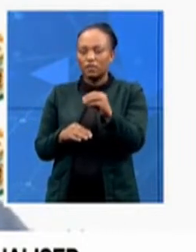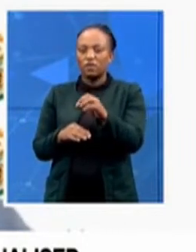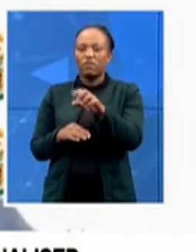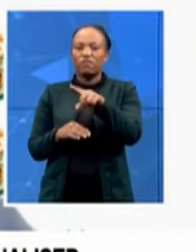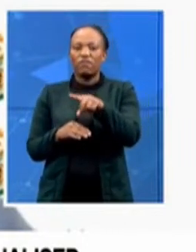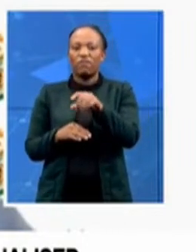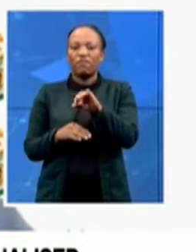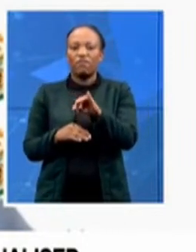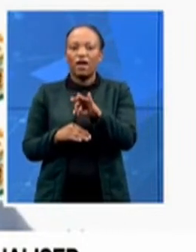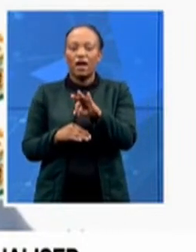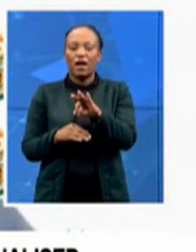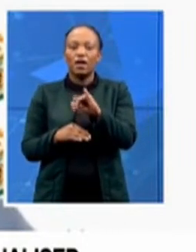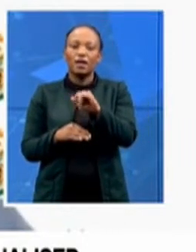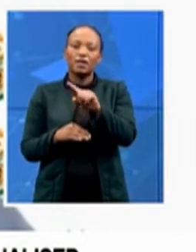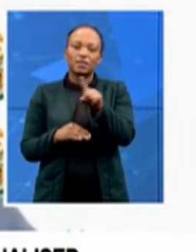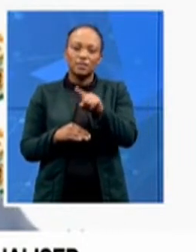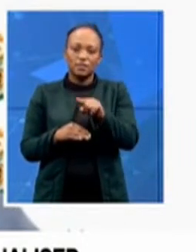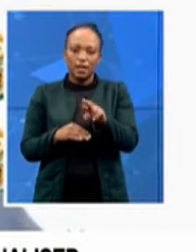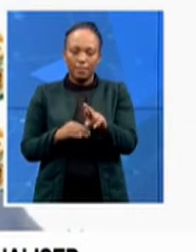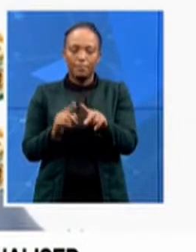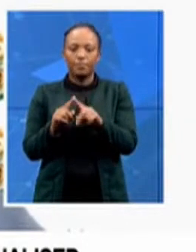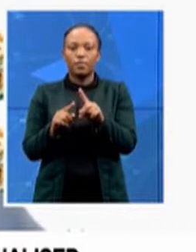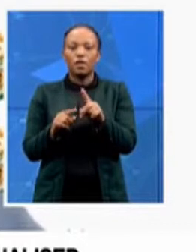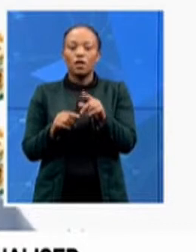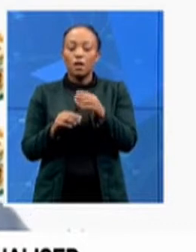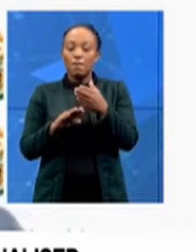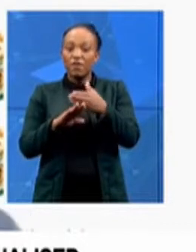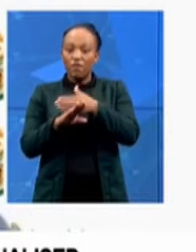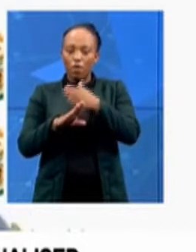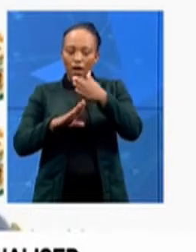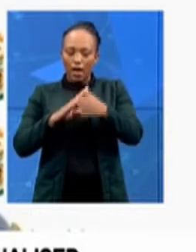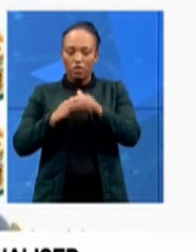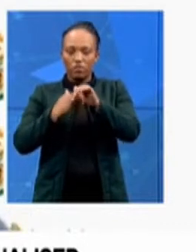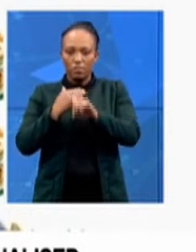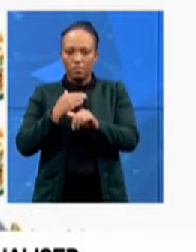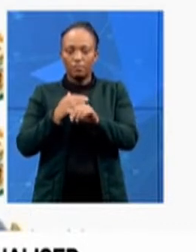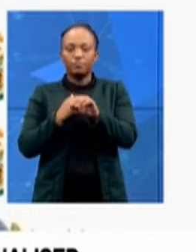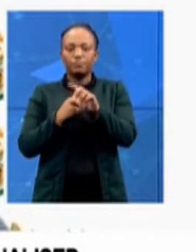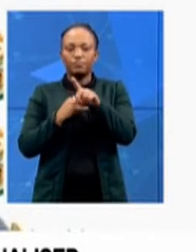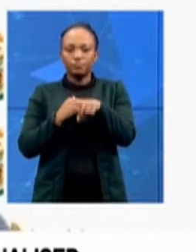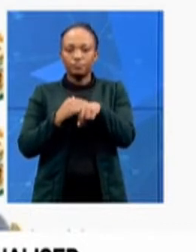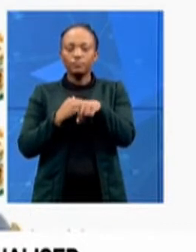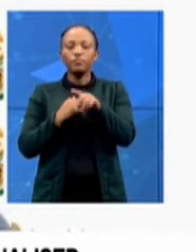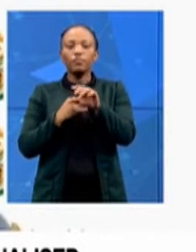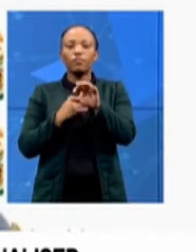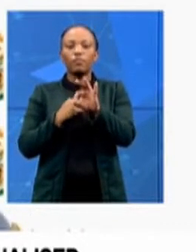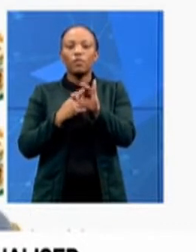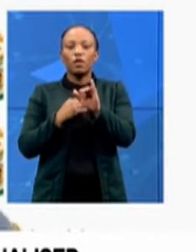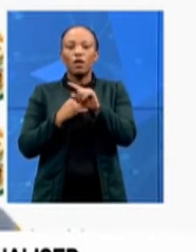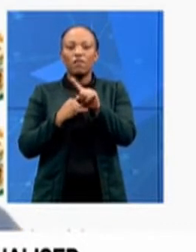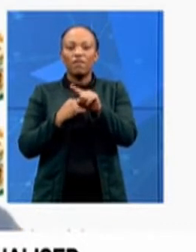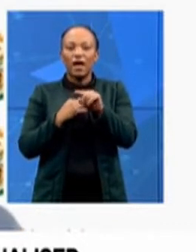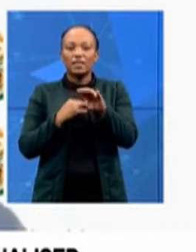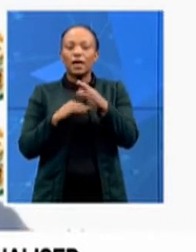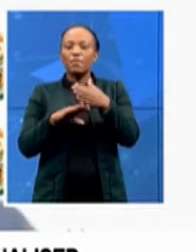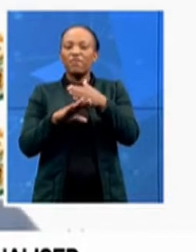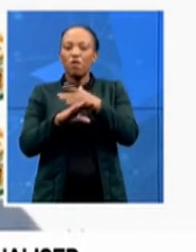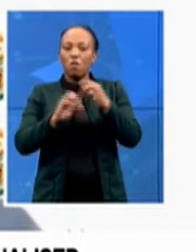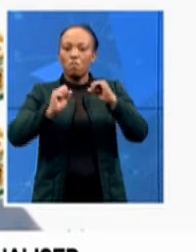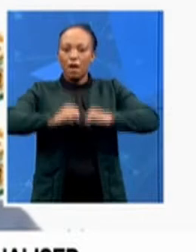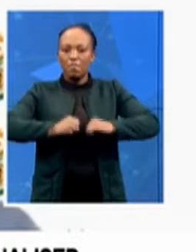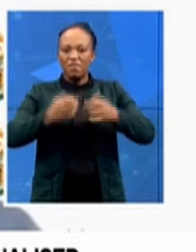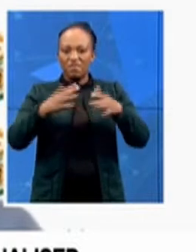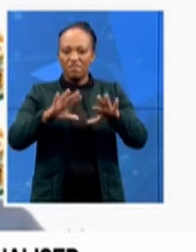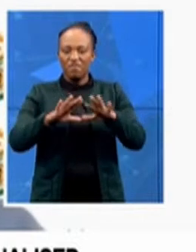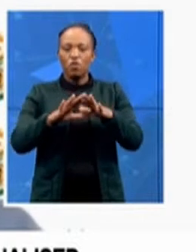before the end of the month, the Pfizer vaccines, those would be from our bilateral agreement that we have with Pfizer. But also before the